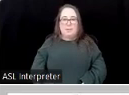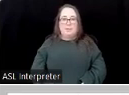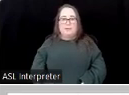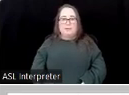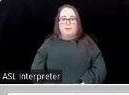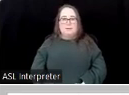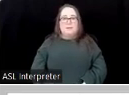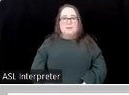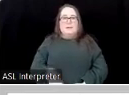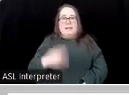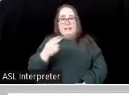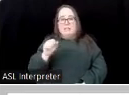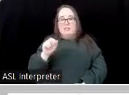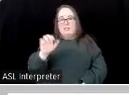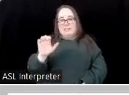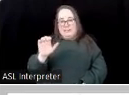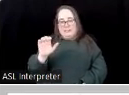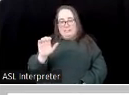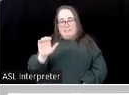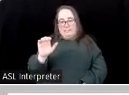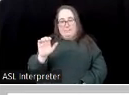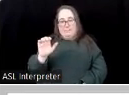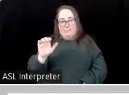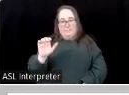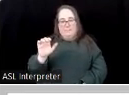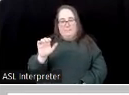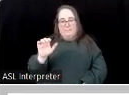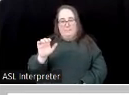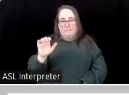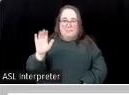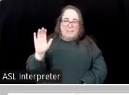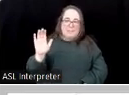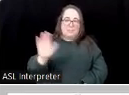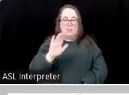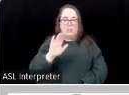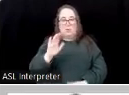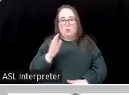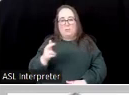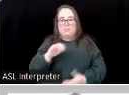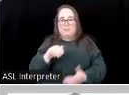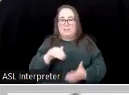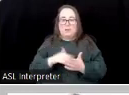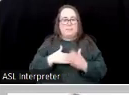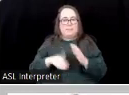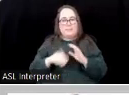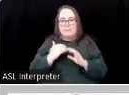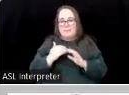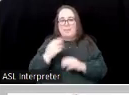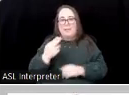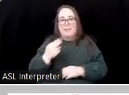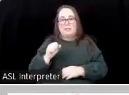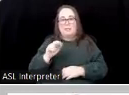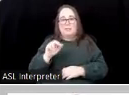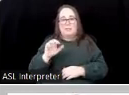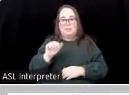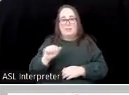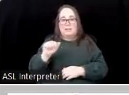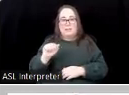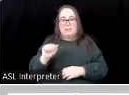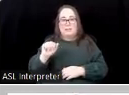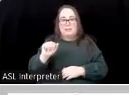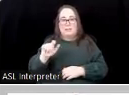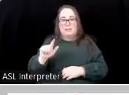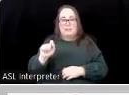and Services Resource Center, or HSRC, is your resource center. So please email us at